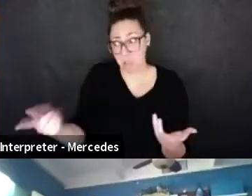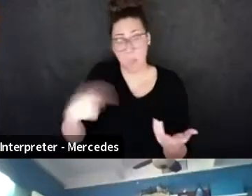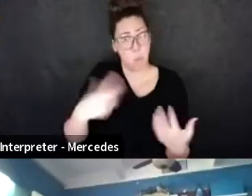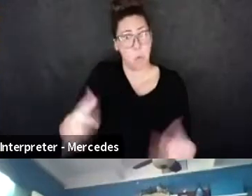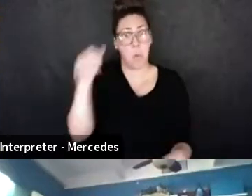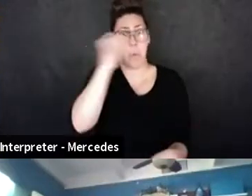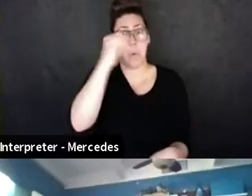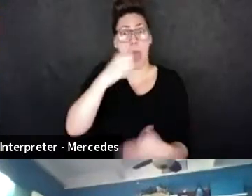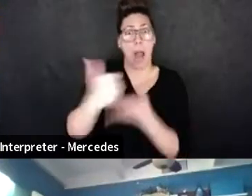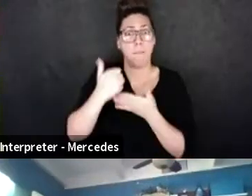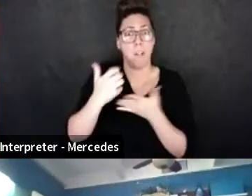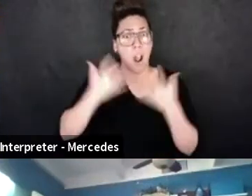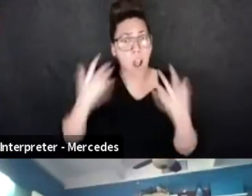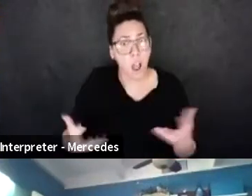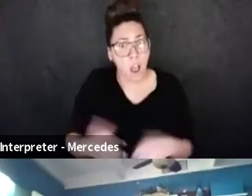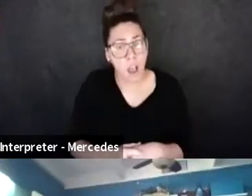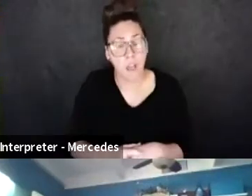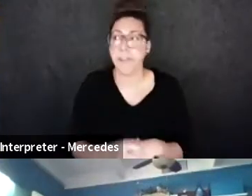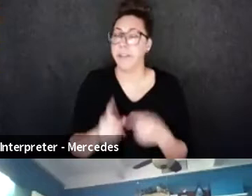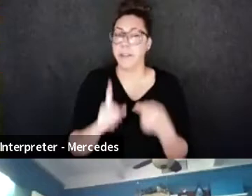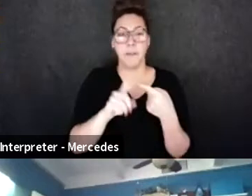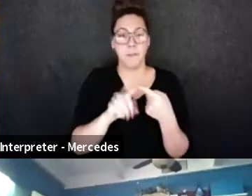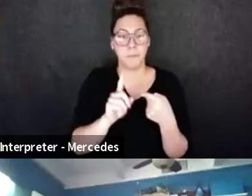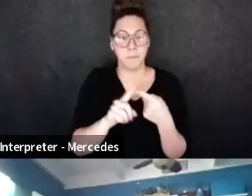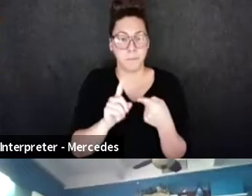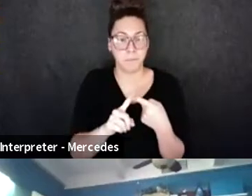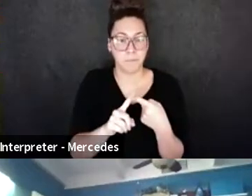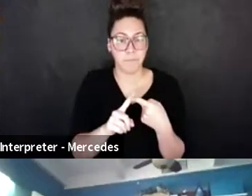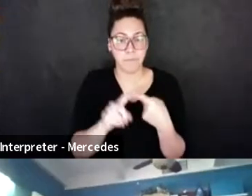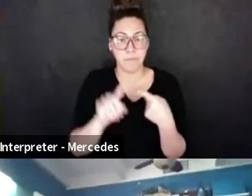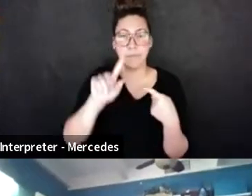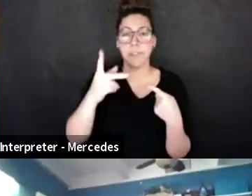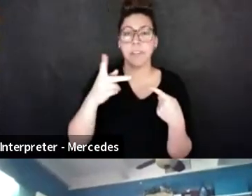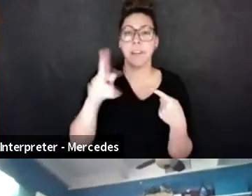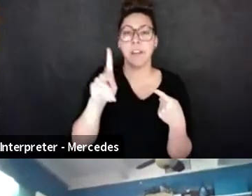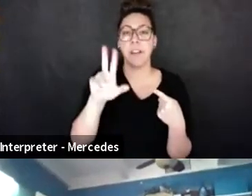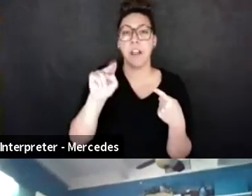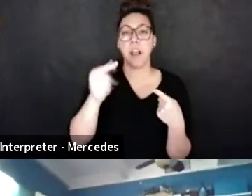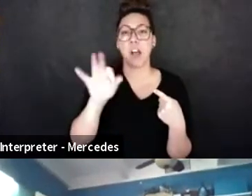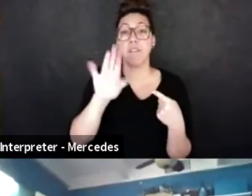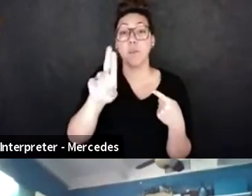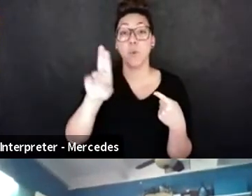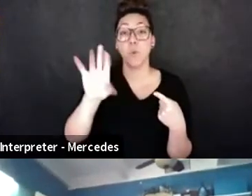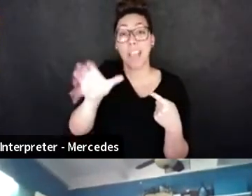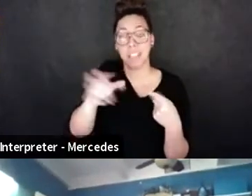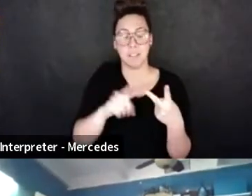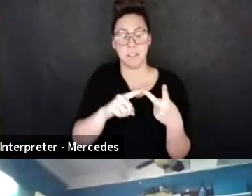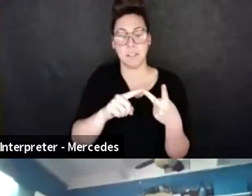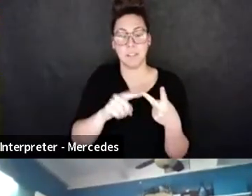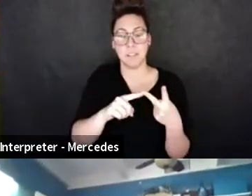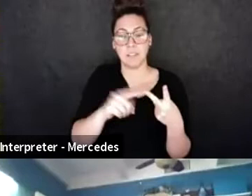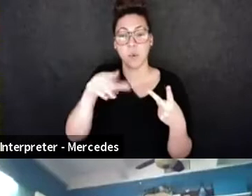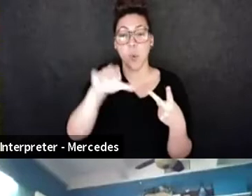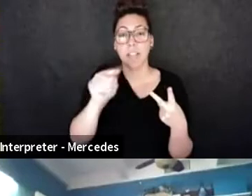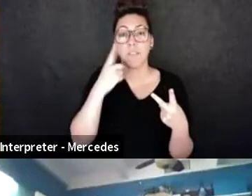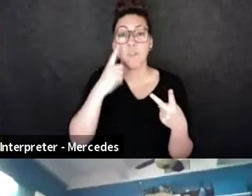helpful. Those include Kung Fu Canvas, Quest for Success, Online